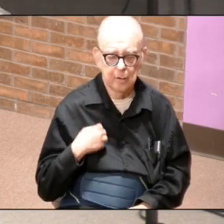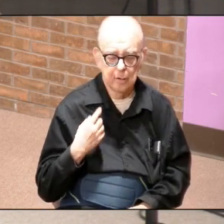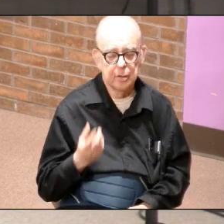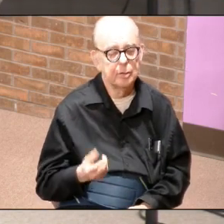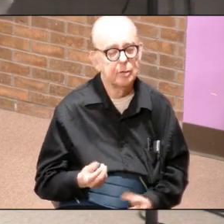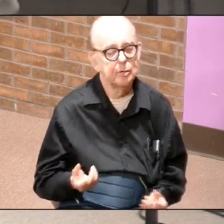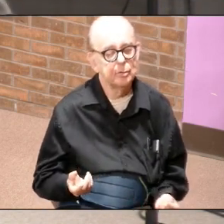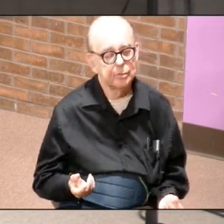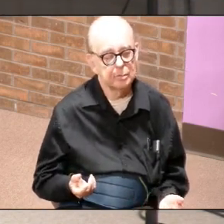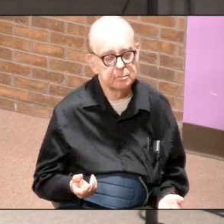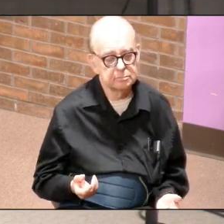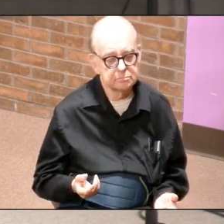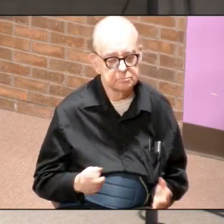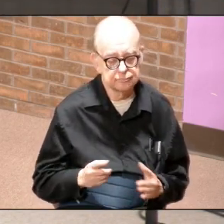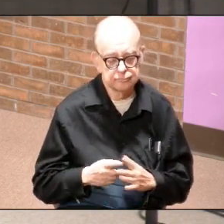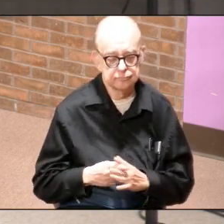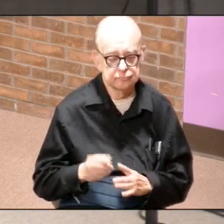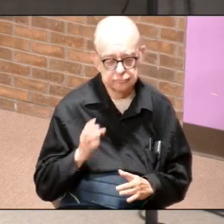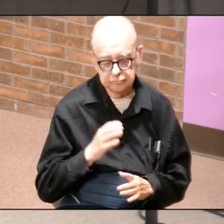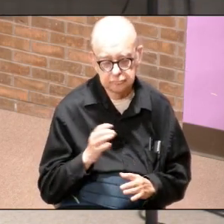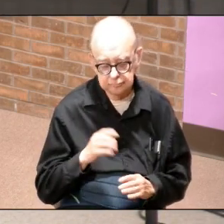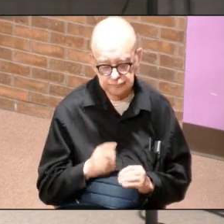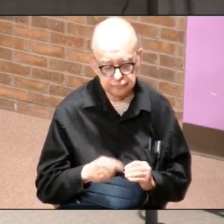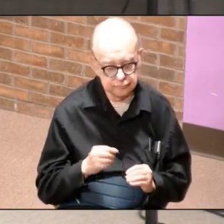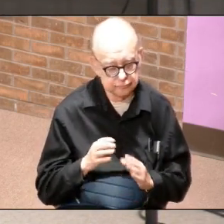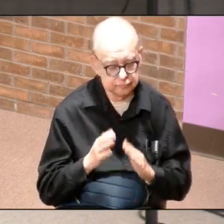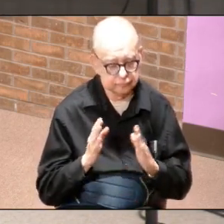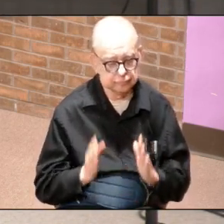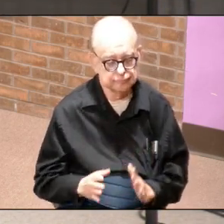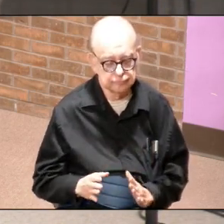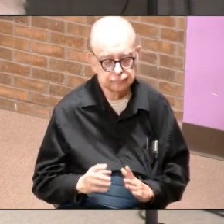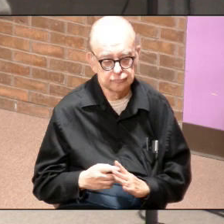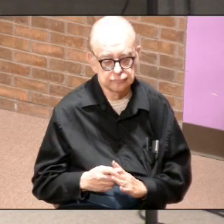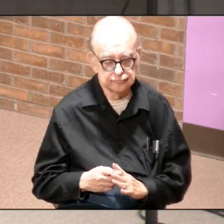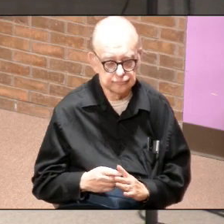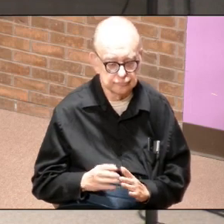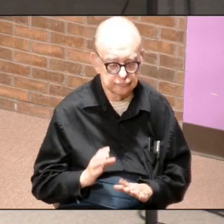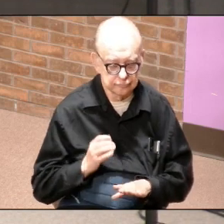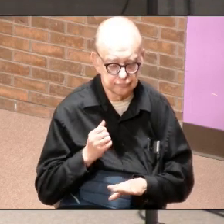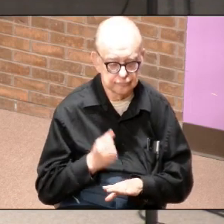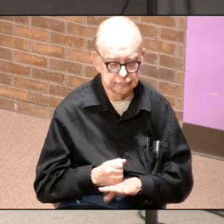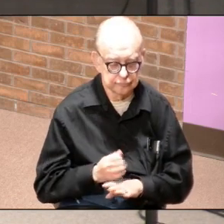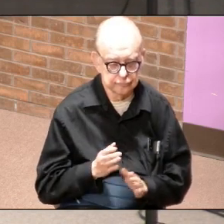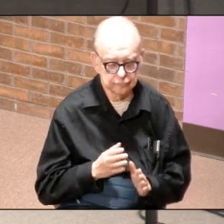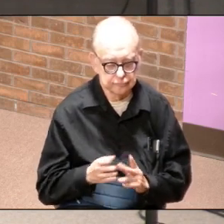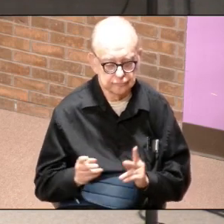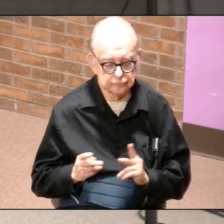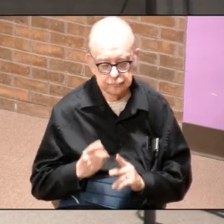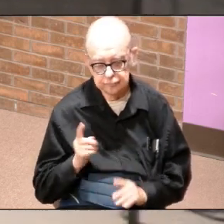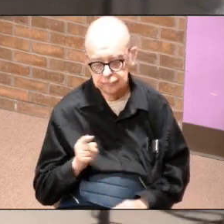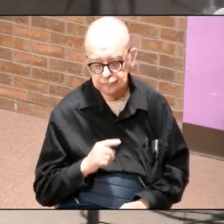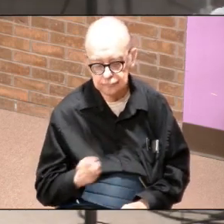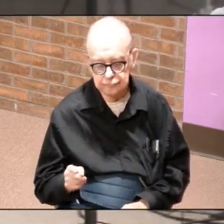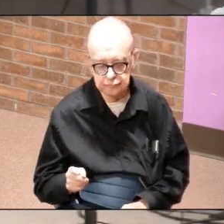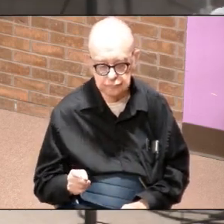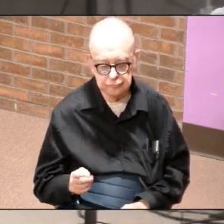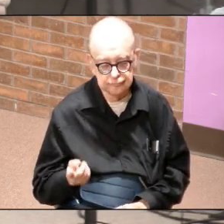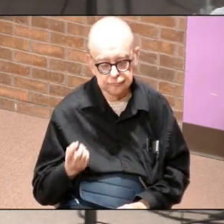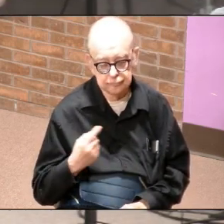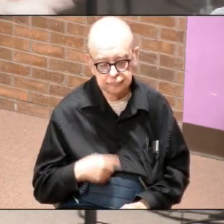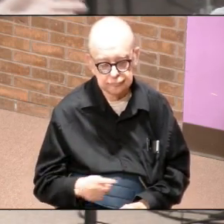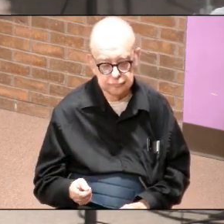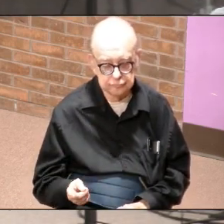do is you start looking around your house and you start preparing a place for them to